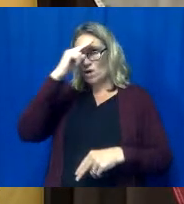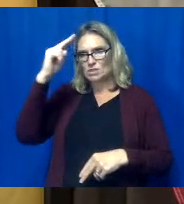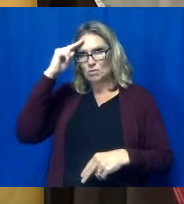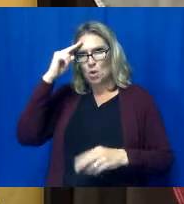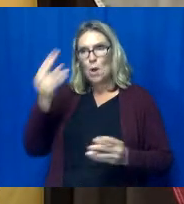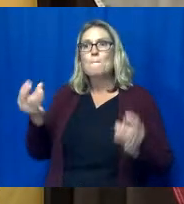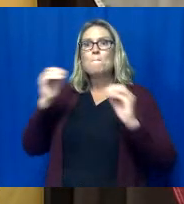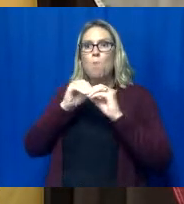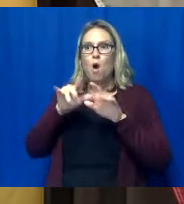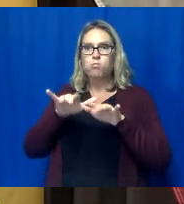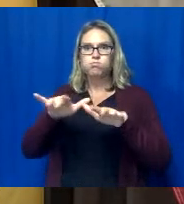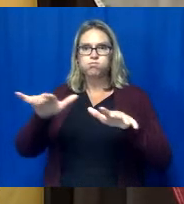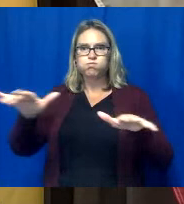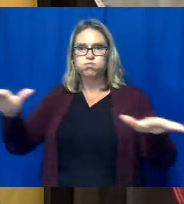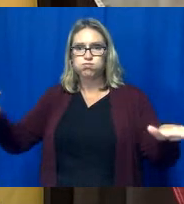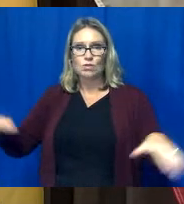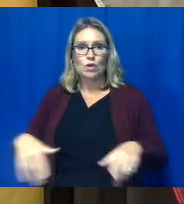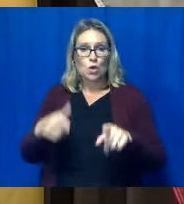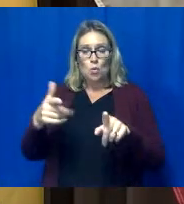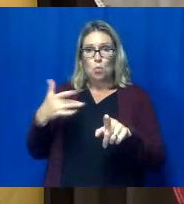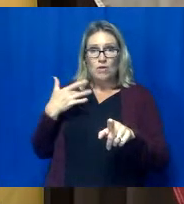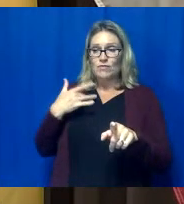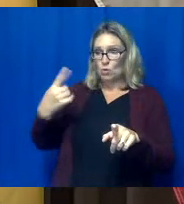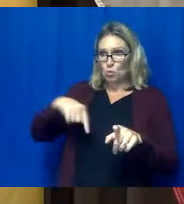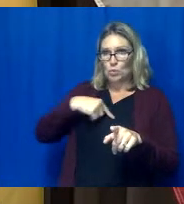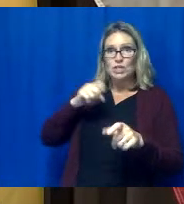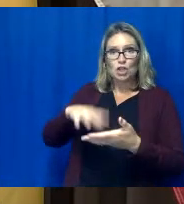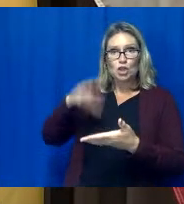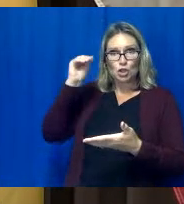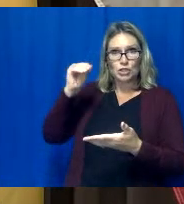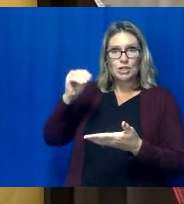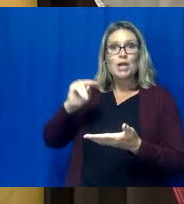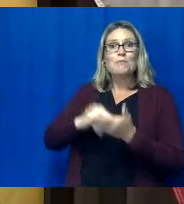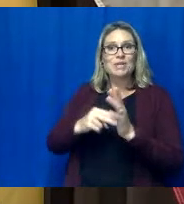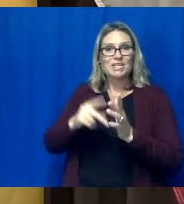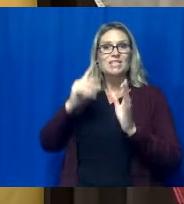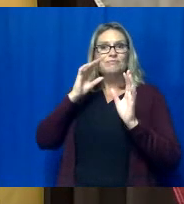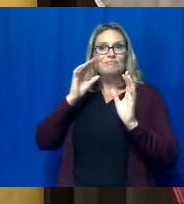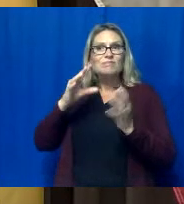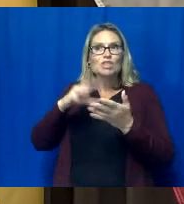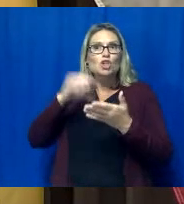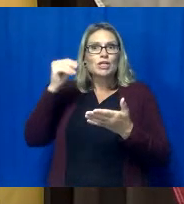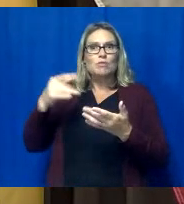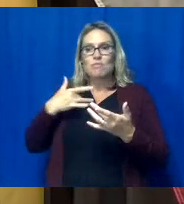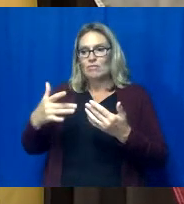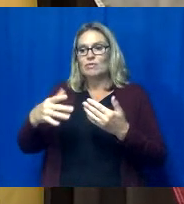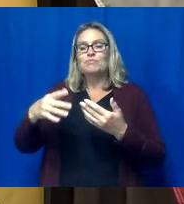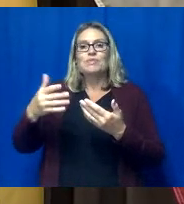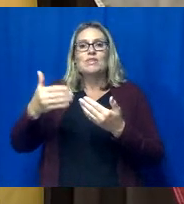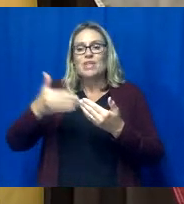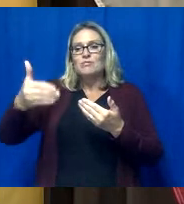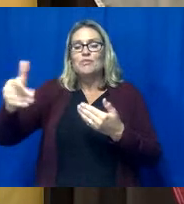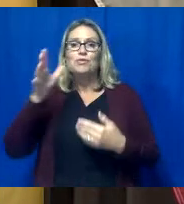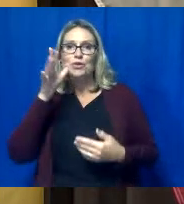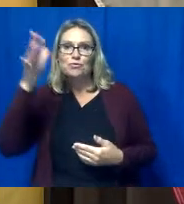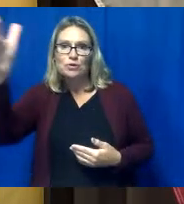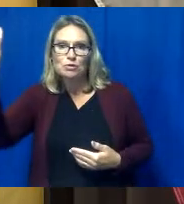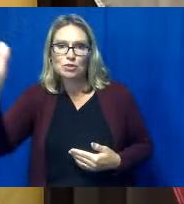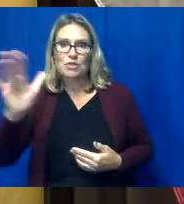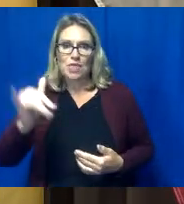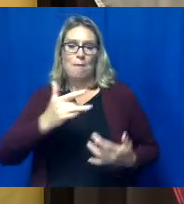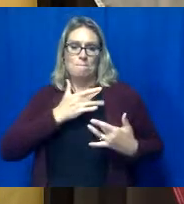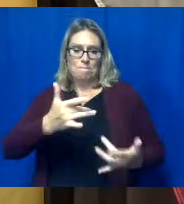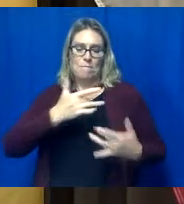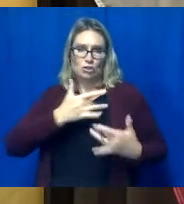what do you think, as an expert, should this teach us about making decisions based on predictions and trends? Right. So what it tells